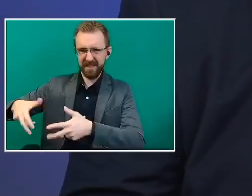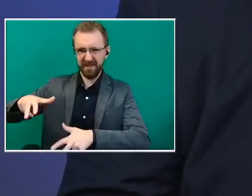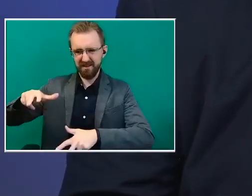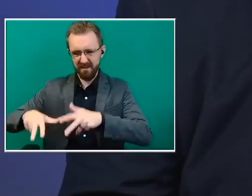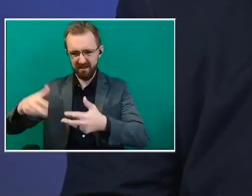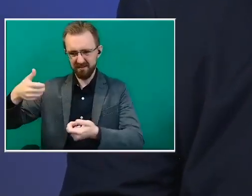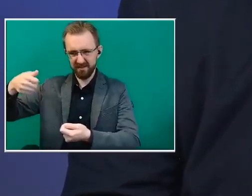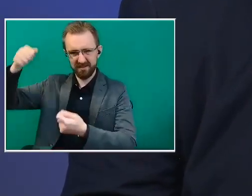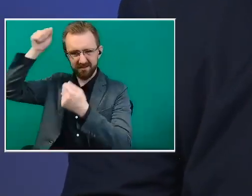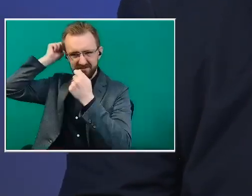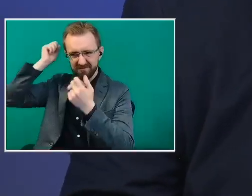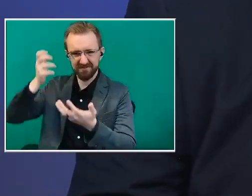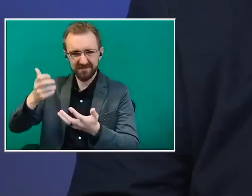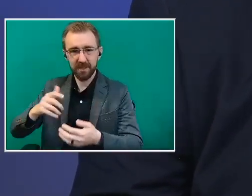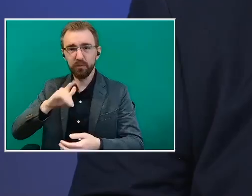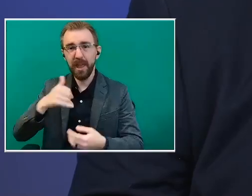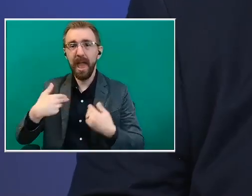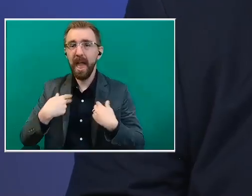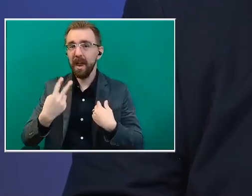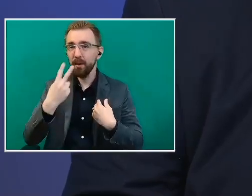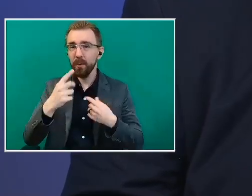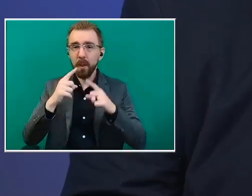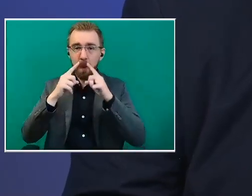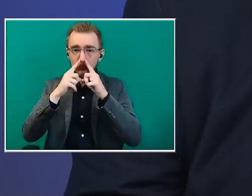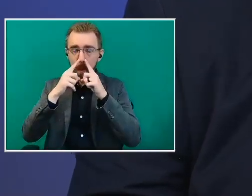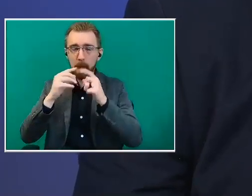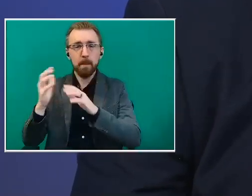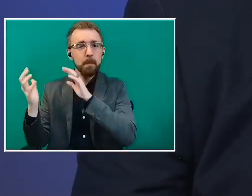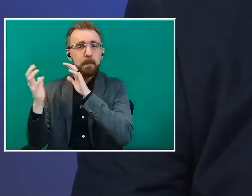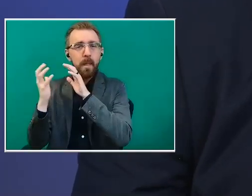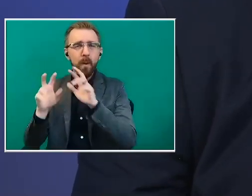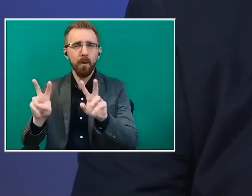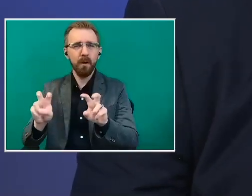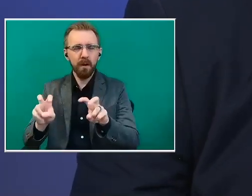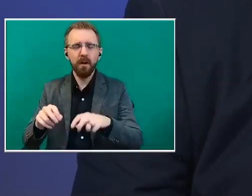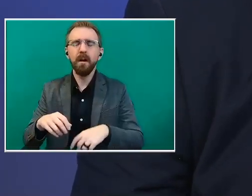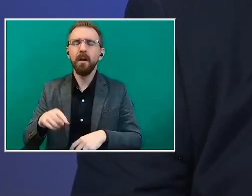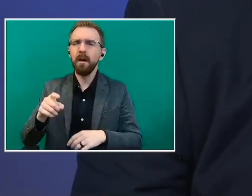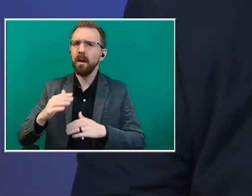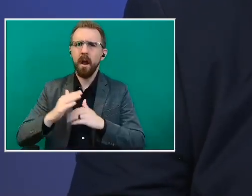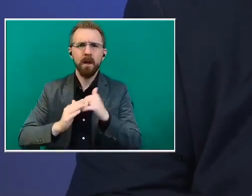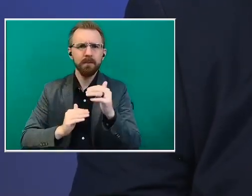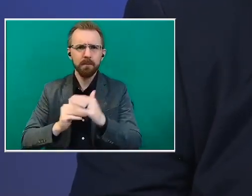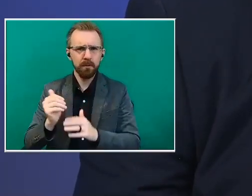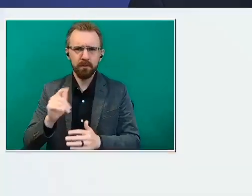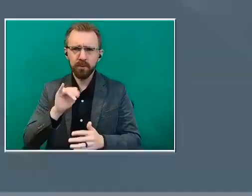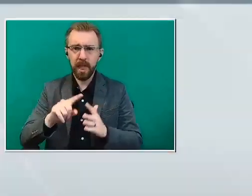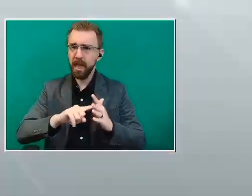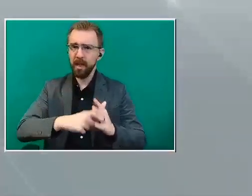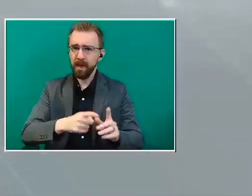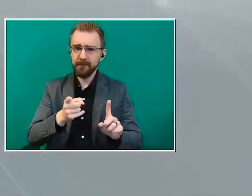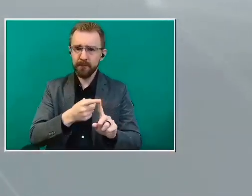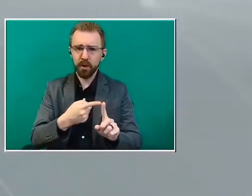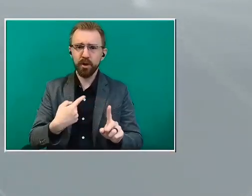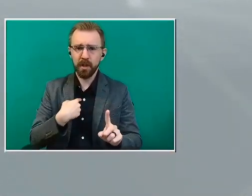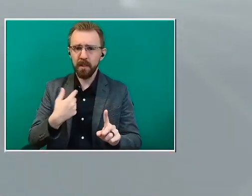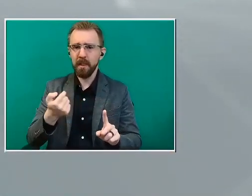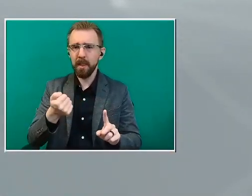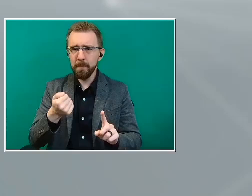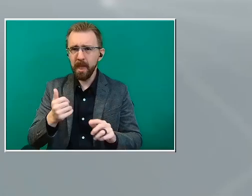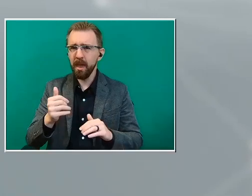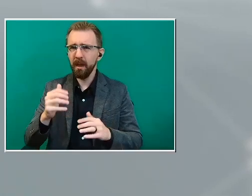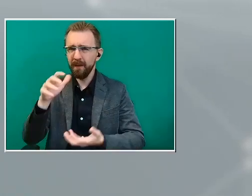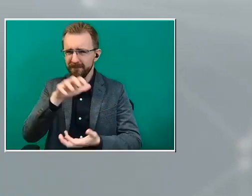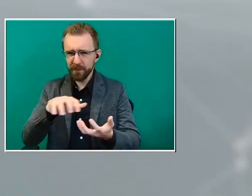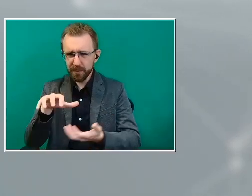realistically, I had the 2 nasal pillows that it was so comfortable initially at first that I was a little bit confused. Because over time,